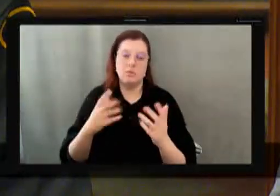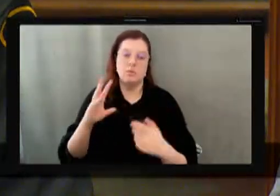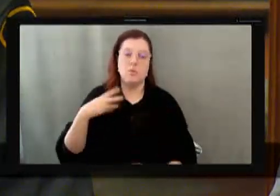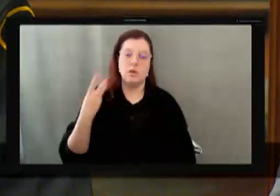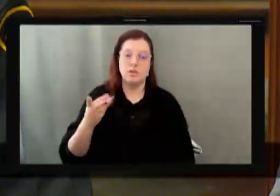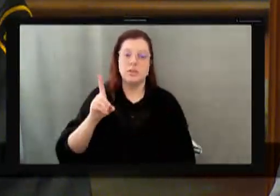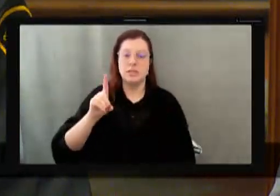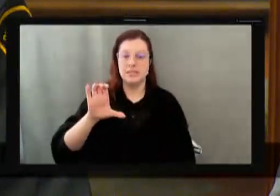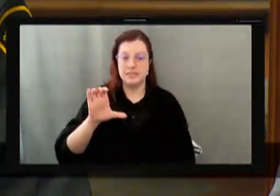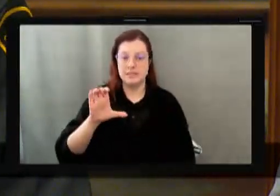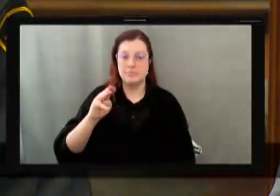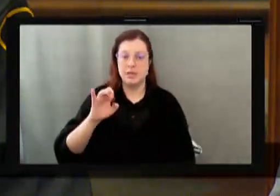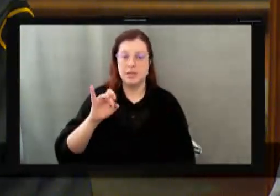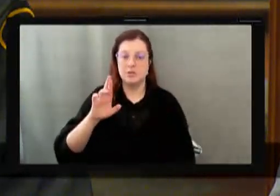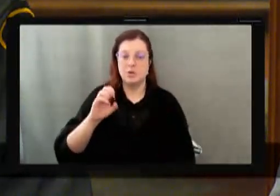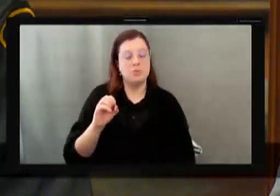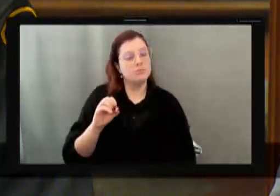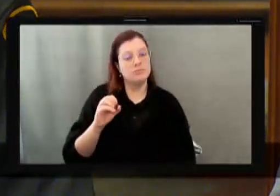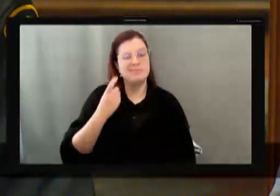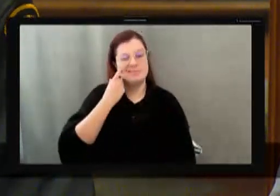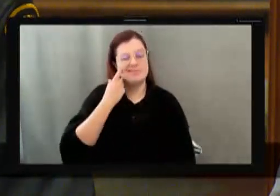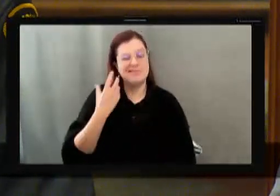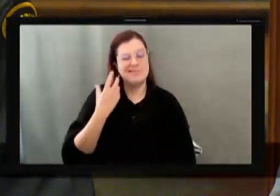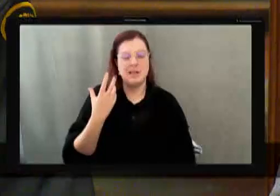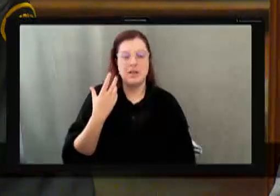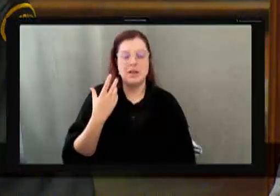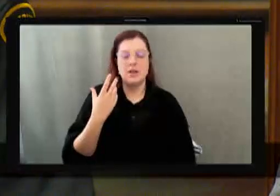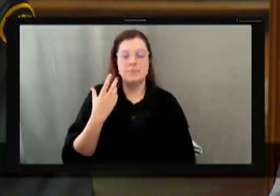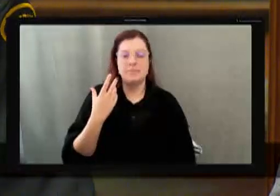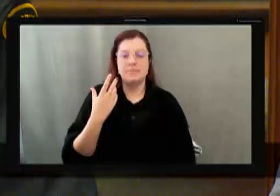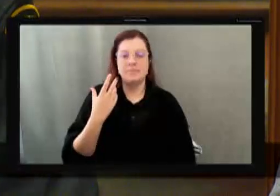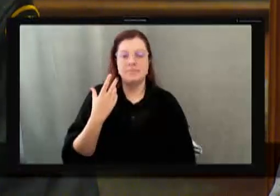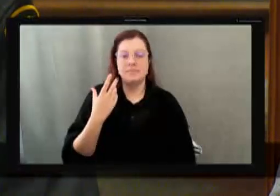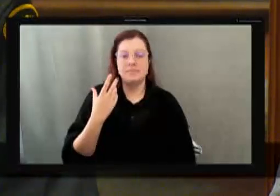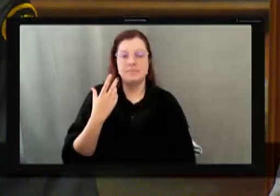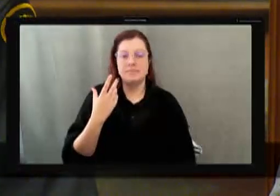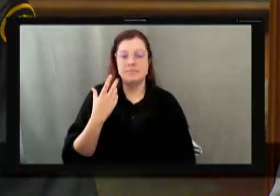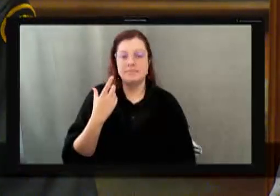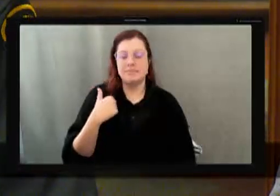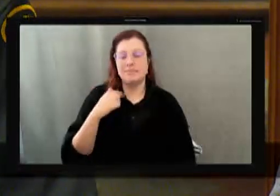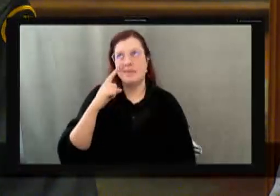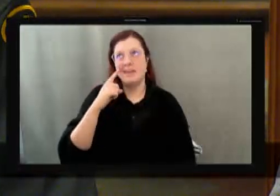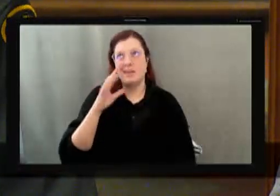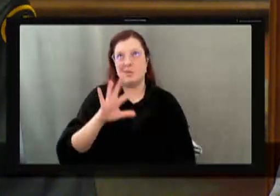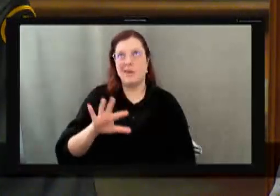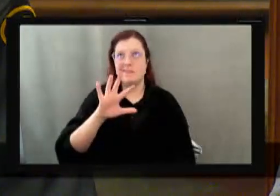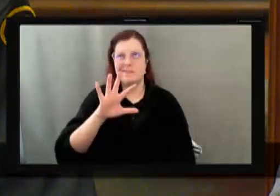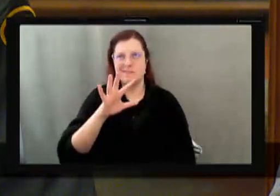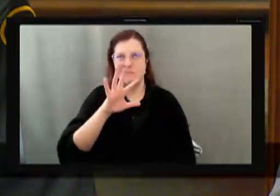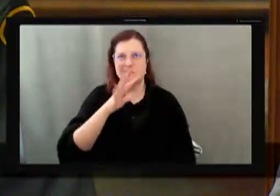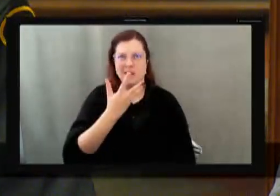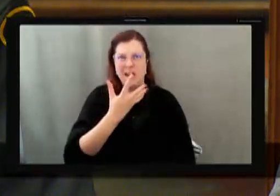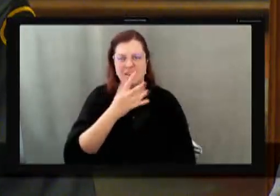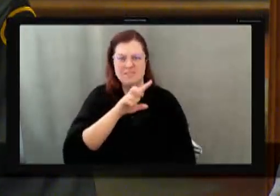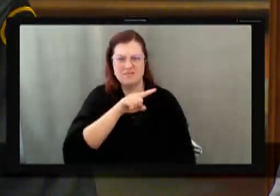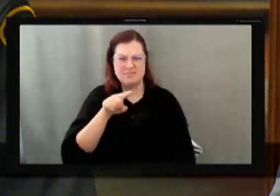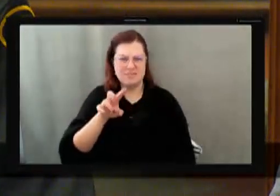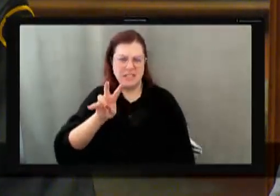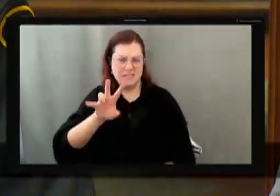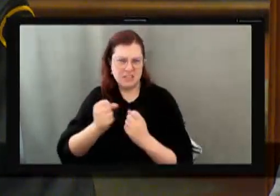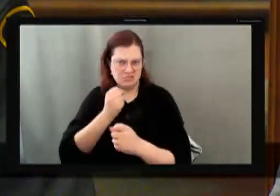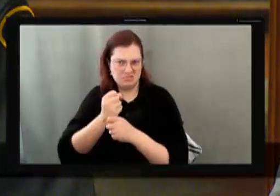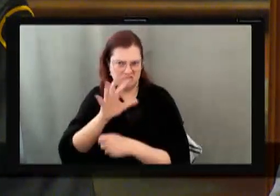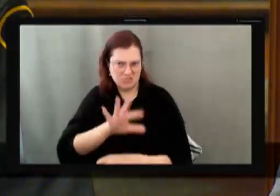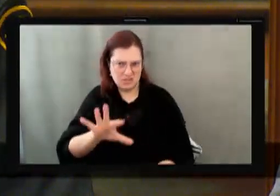Metro, they've recently undergone, over the past, I'll say, 5 to 7 years, improvements in how they market